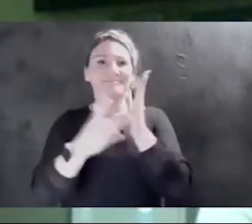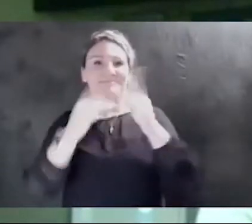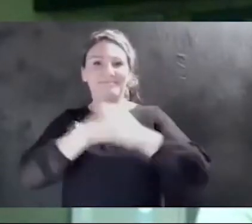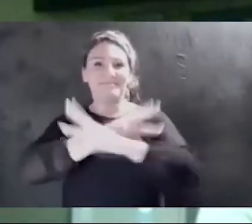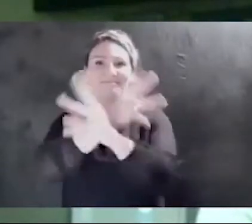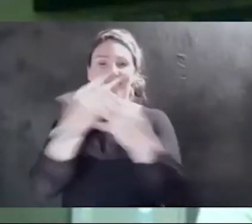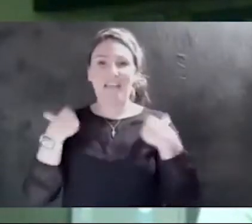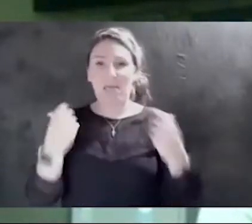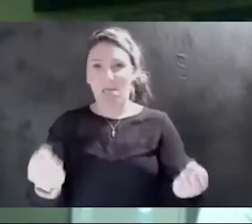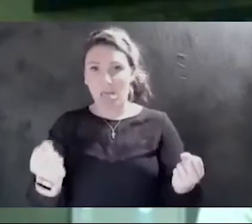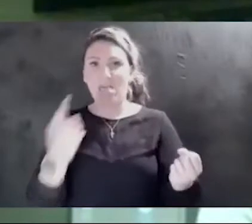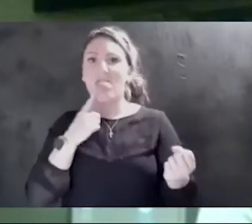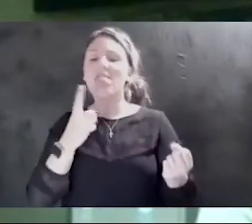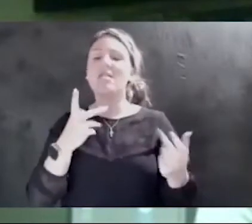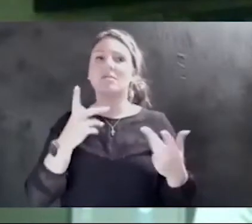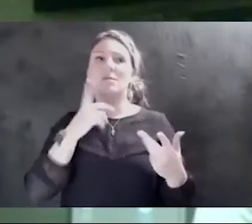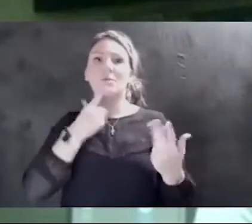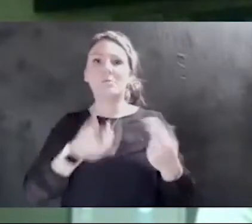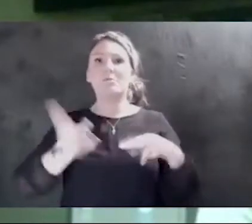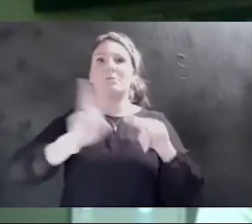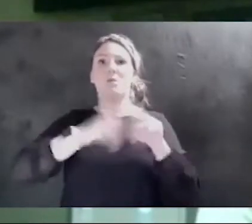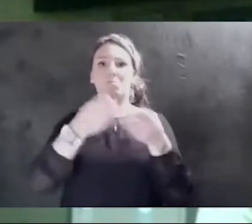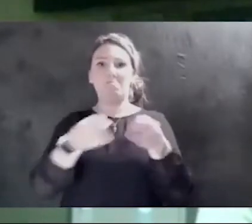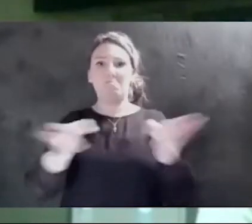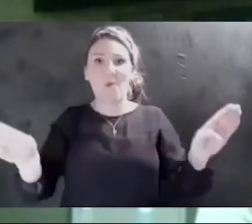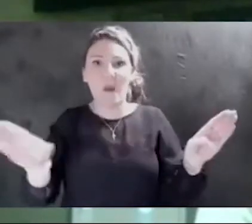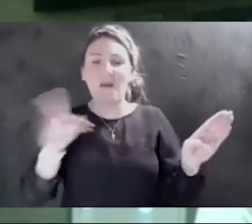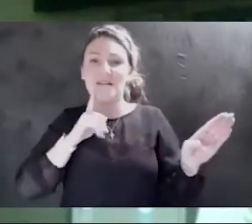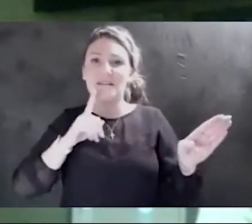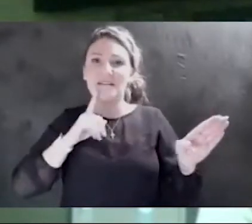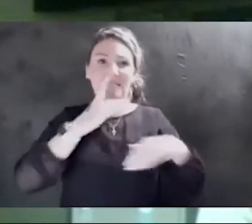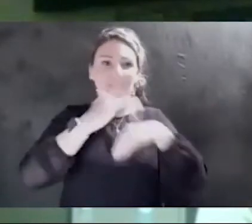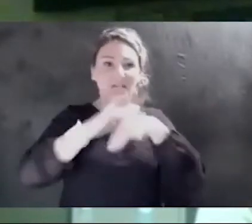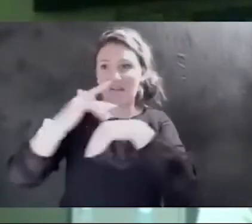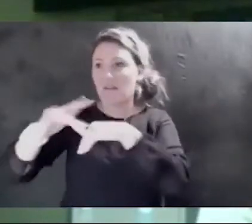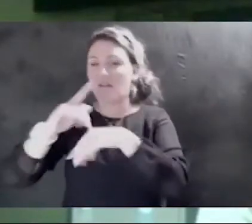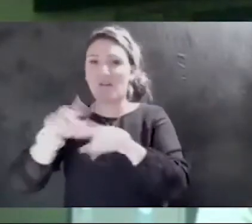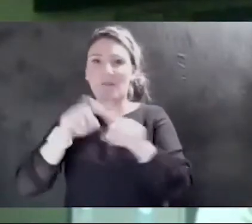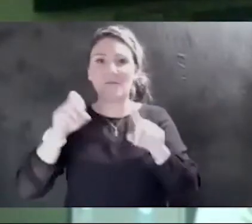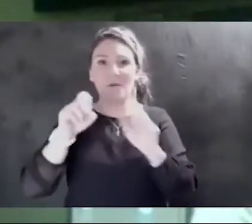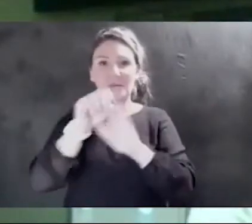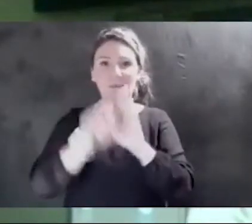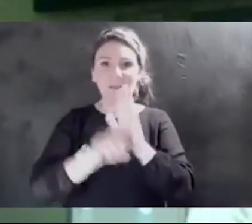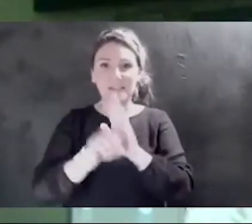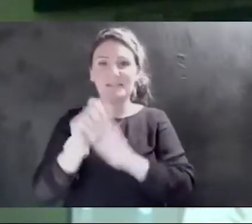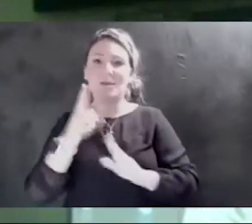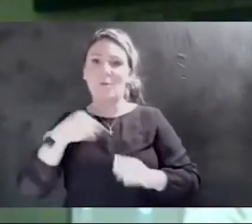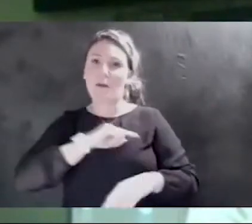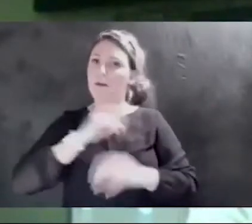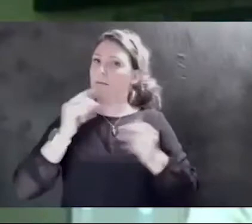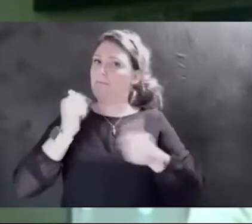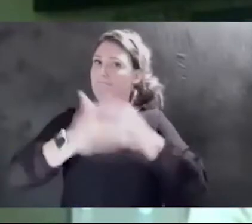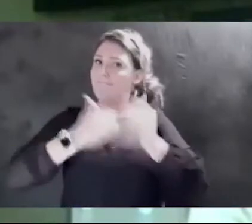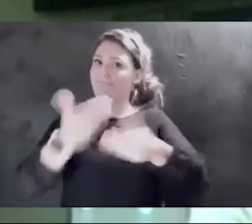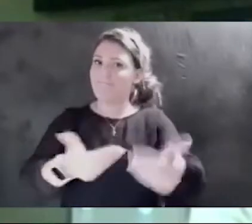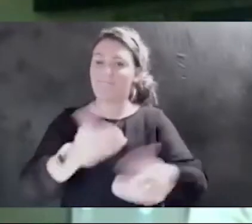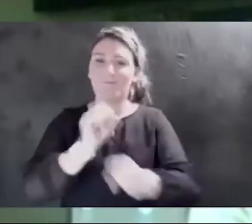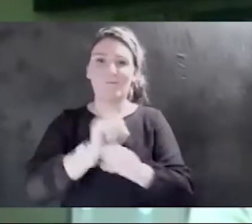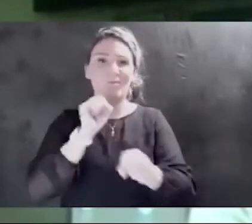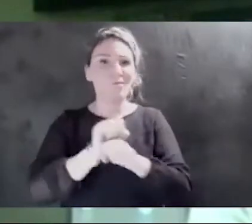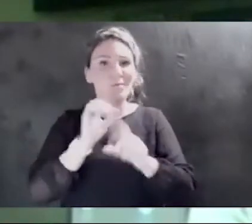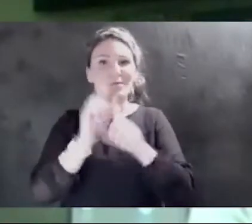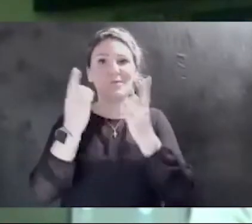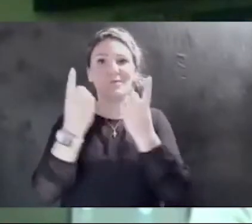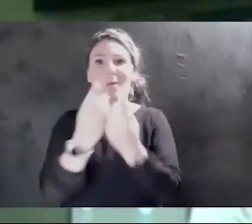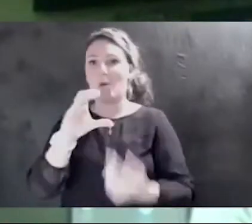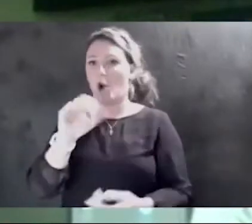pandemic exacerbated the broadband gaps across our state. So we moved very quickly, working with the Department of Commerce,